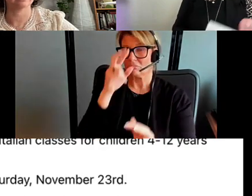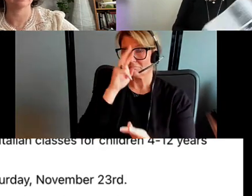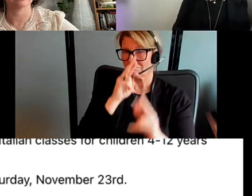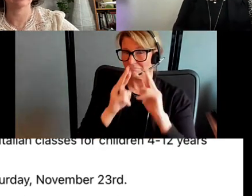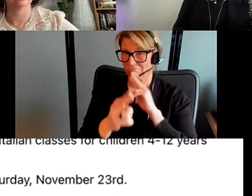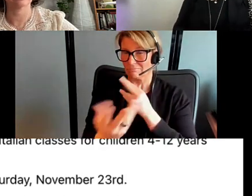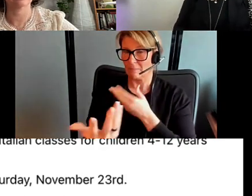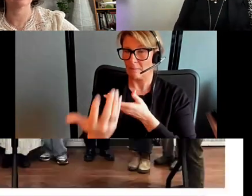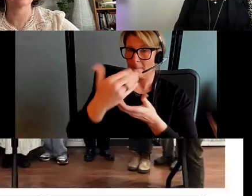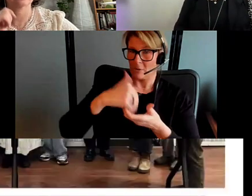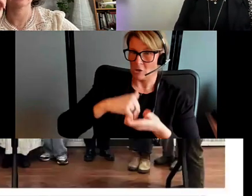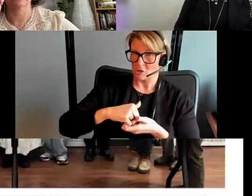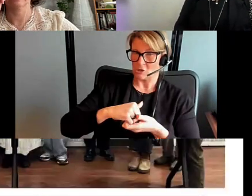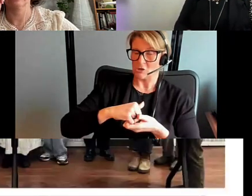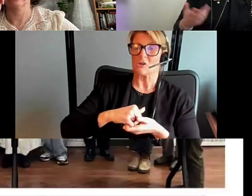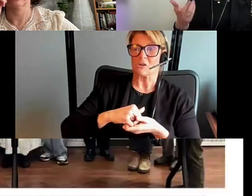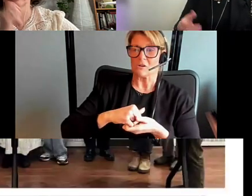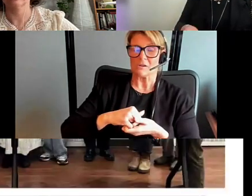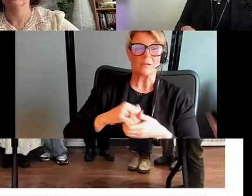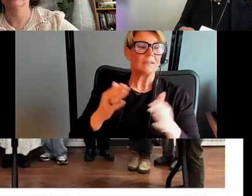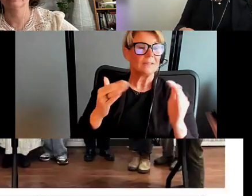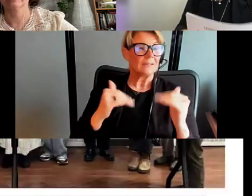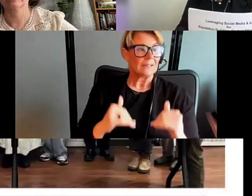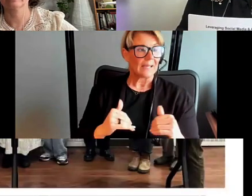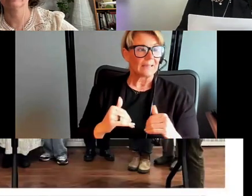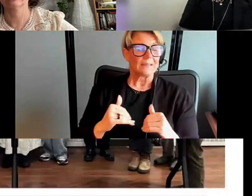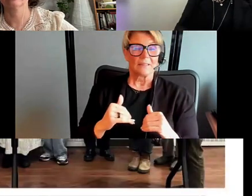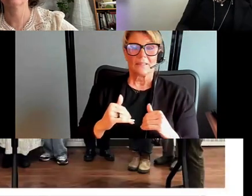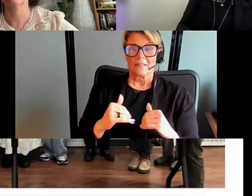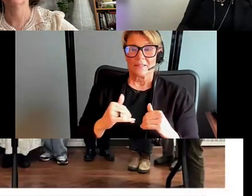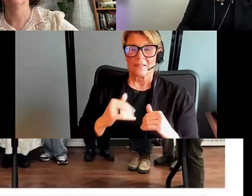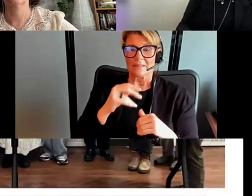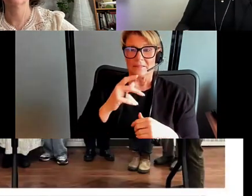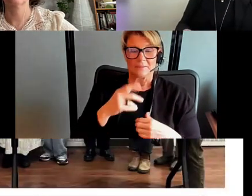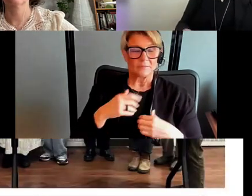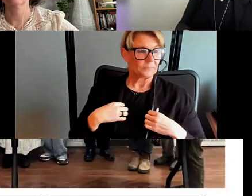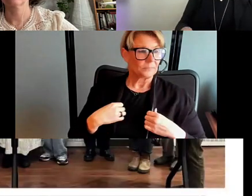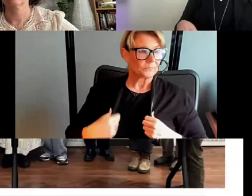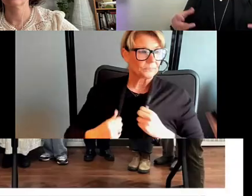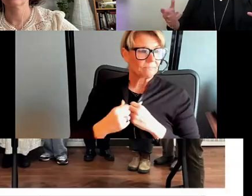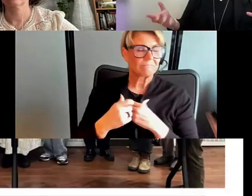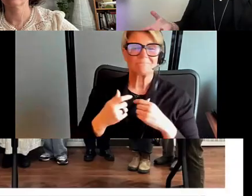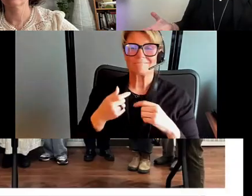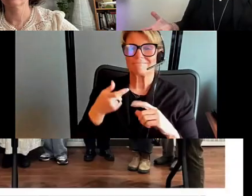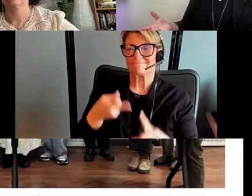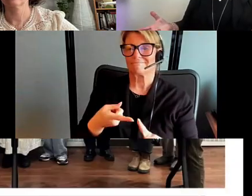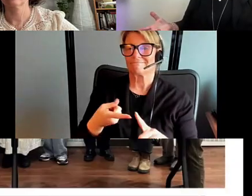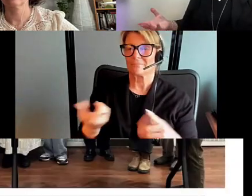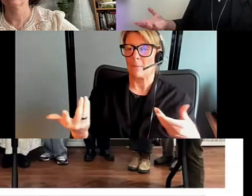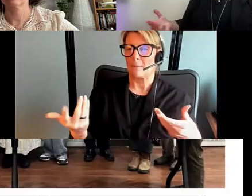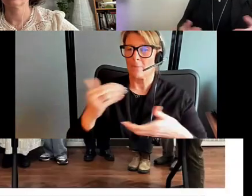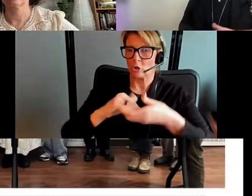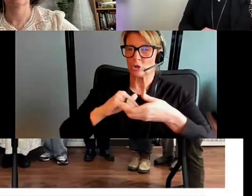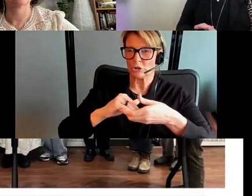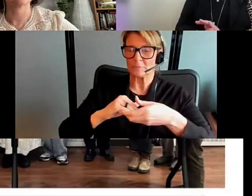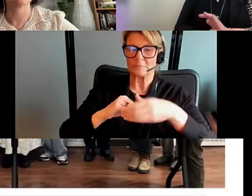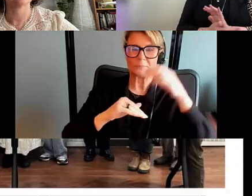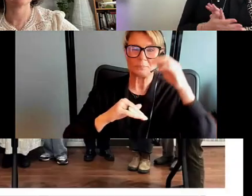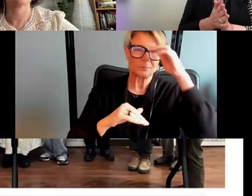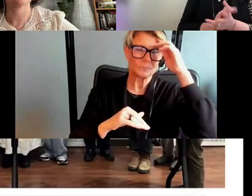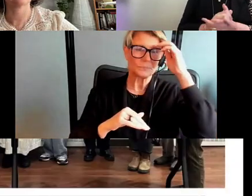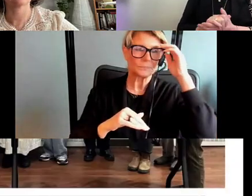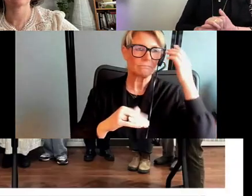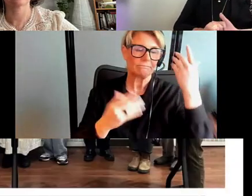go to the next slide. I just want to show you a little bit more about partnerships. We are obviously